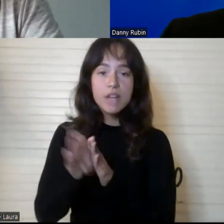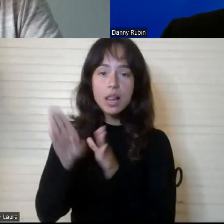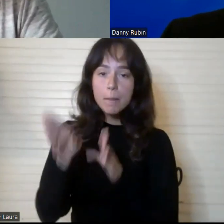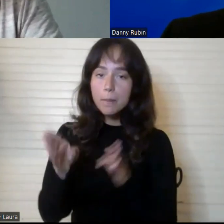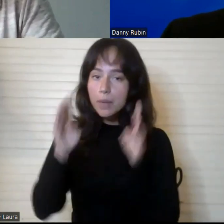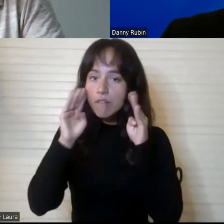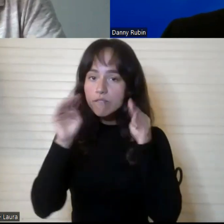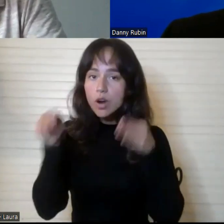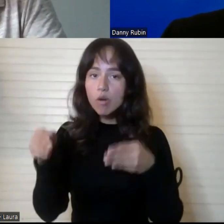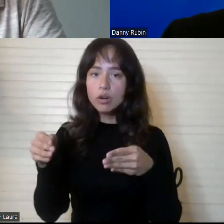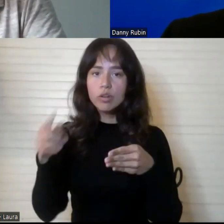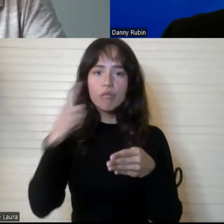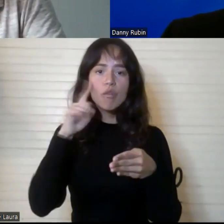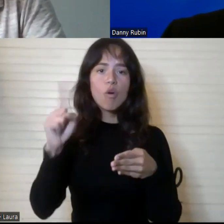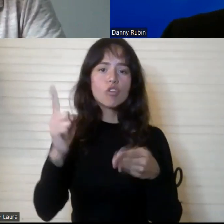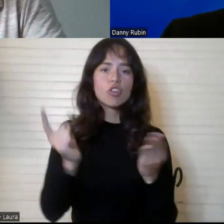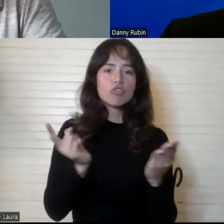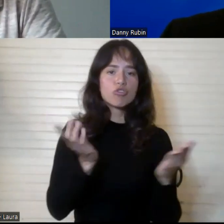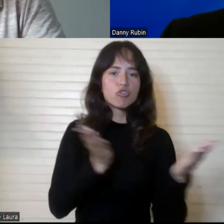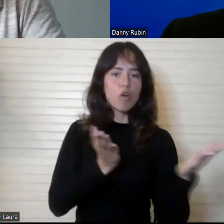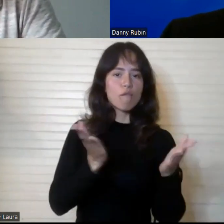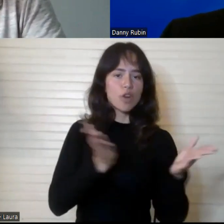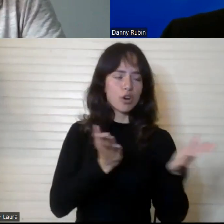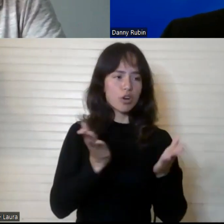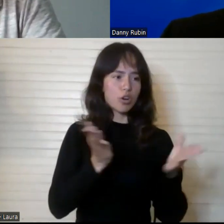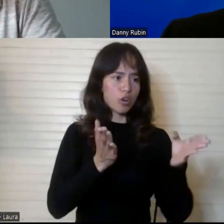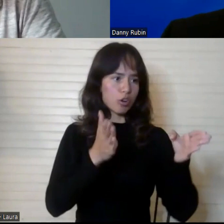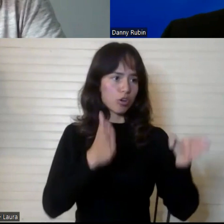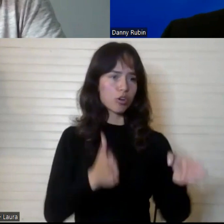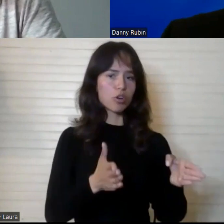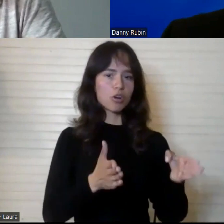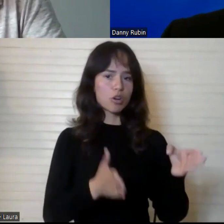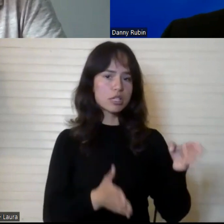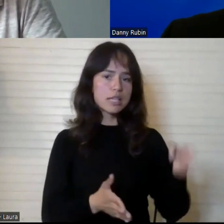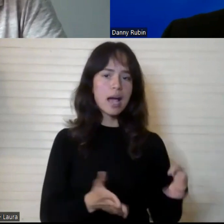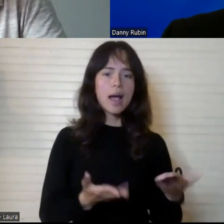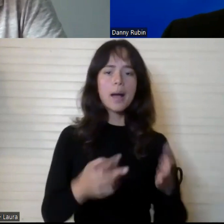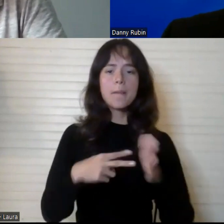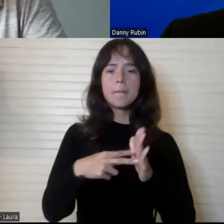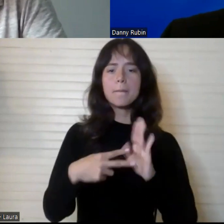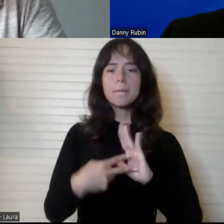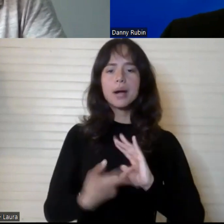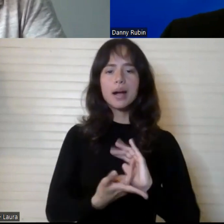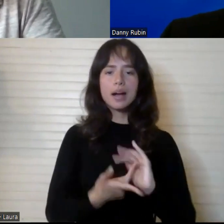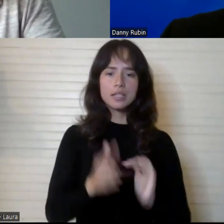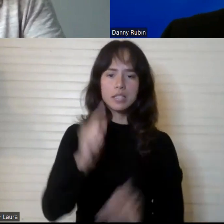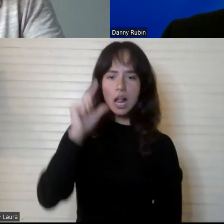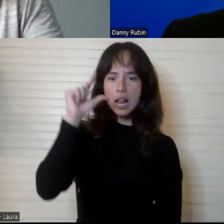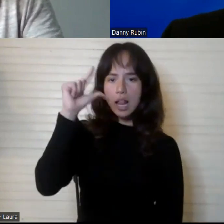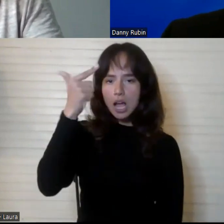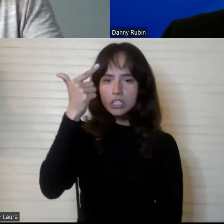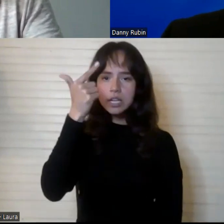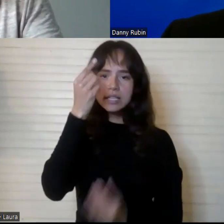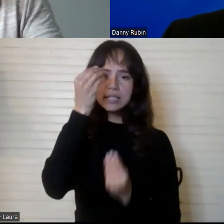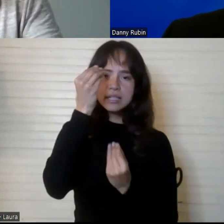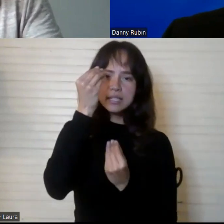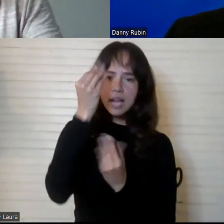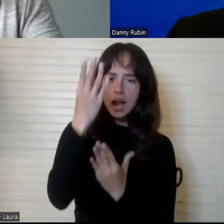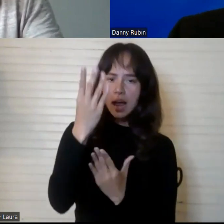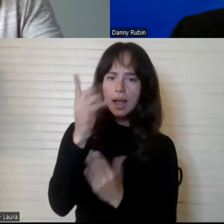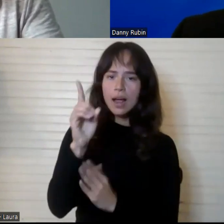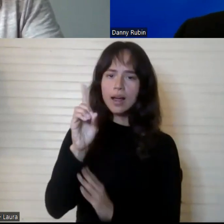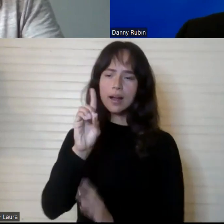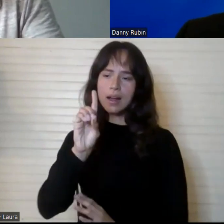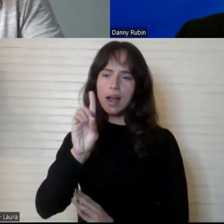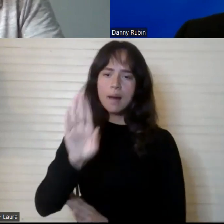server side of web development. They deal with things like logic, database interactions, and different server